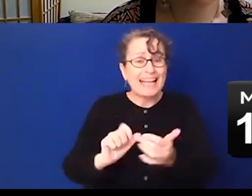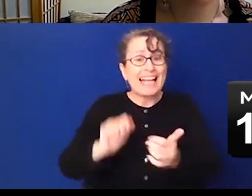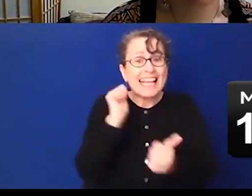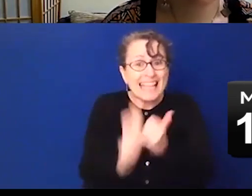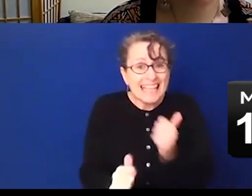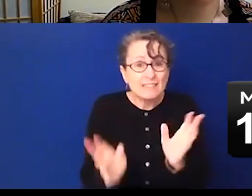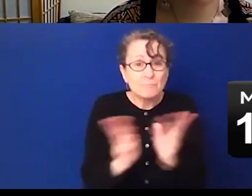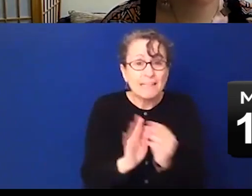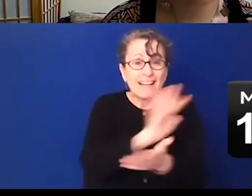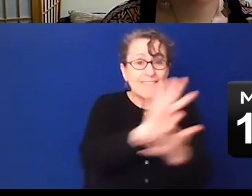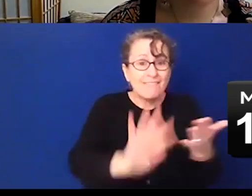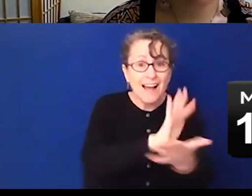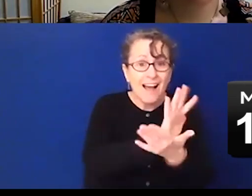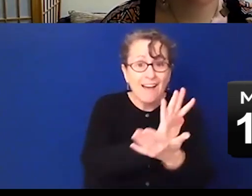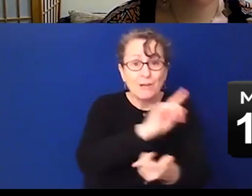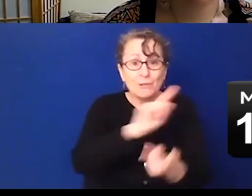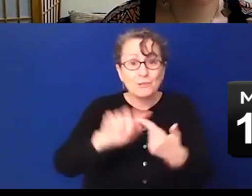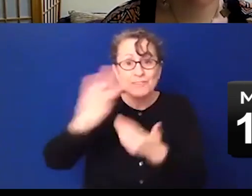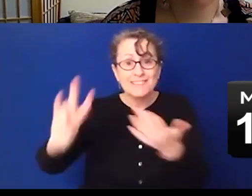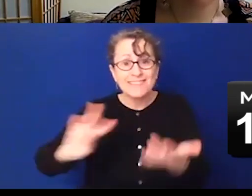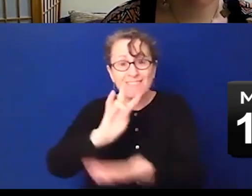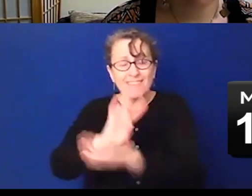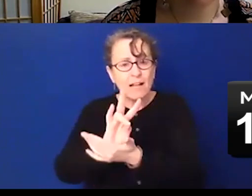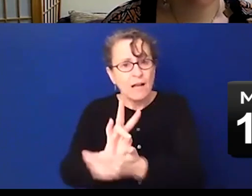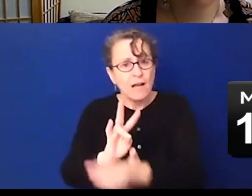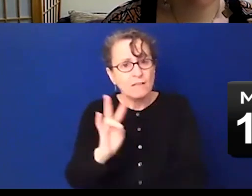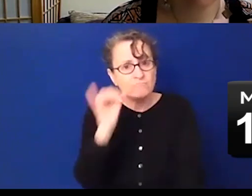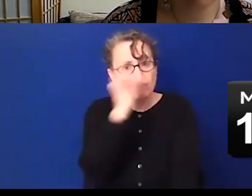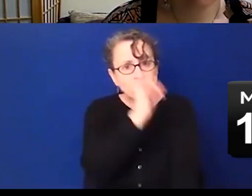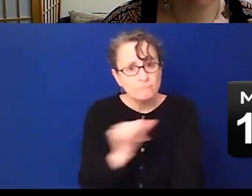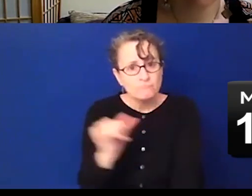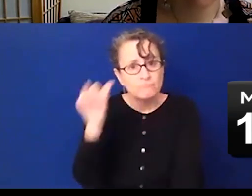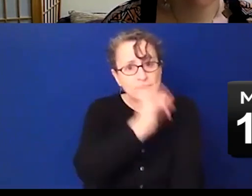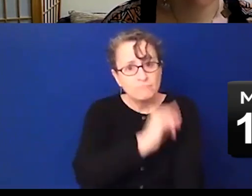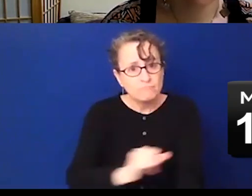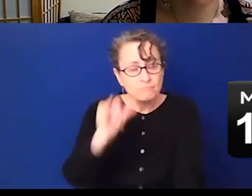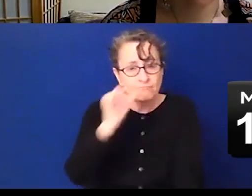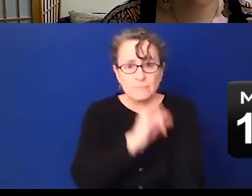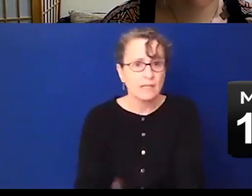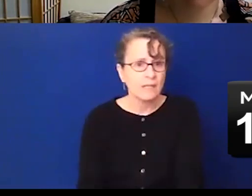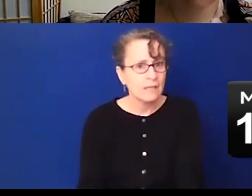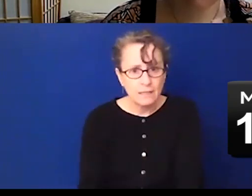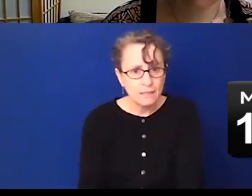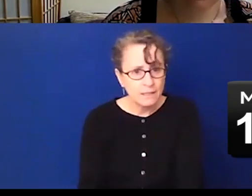So, well, that's why in my trying to make it simple,